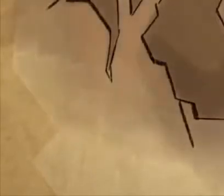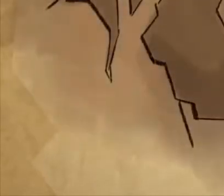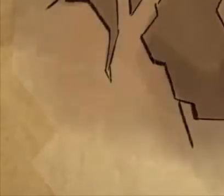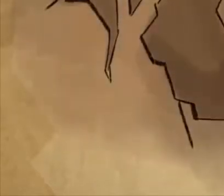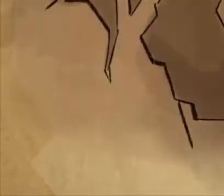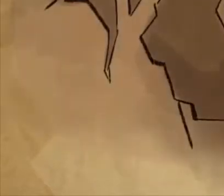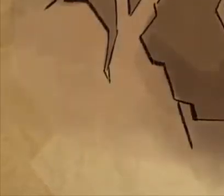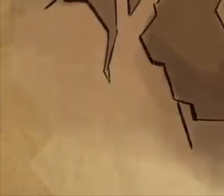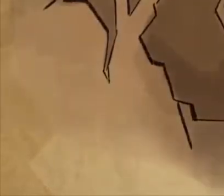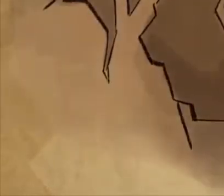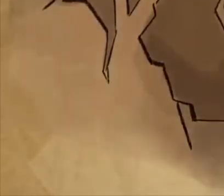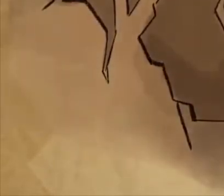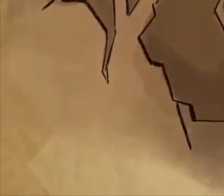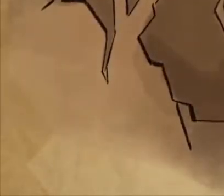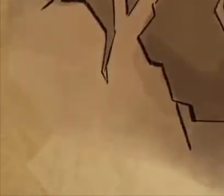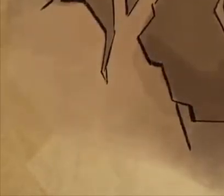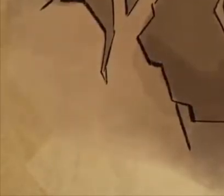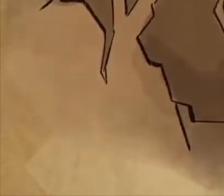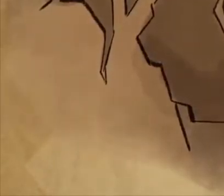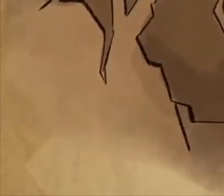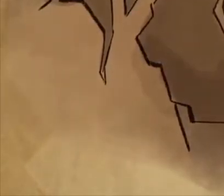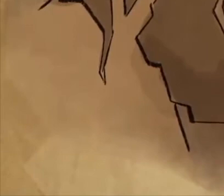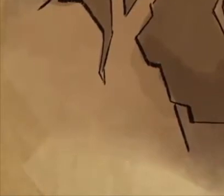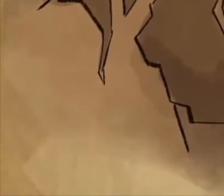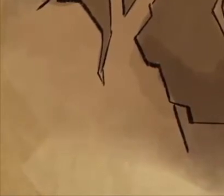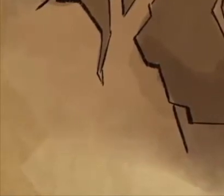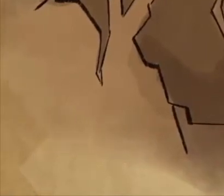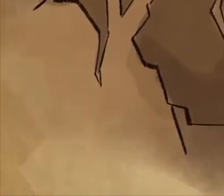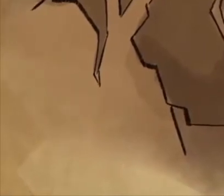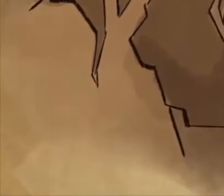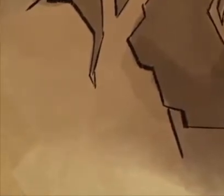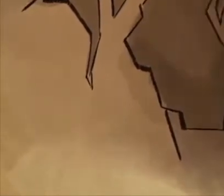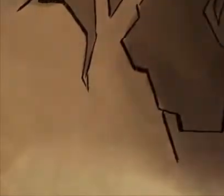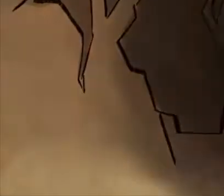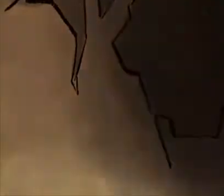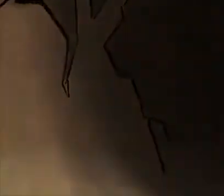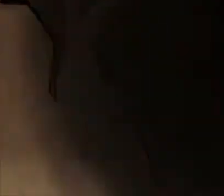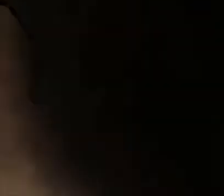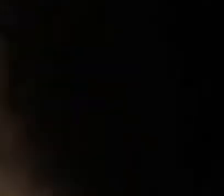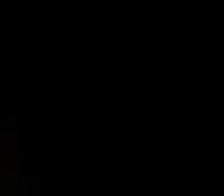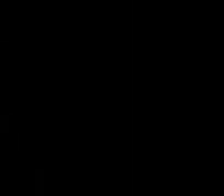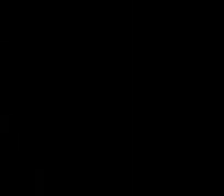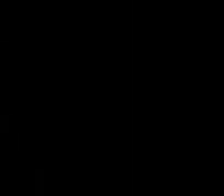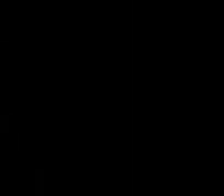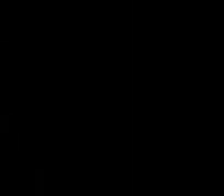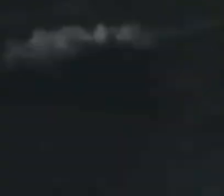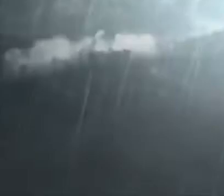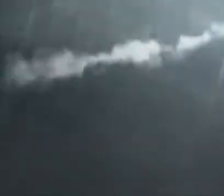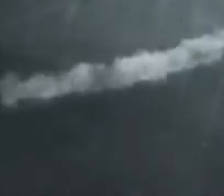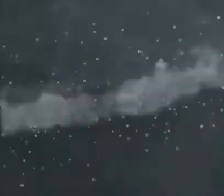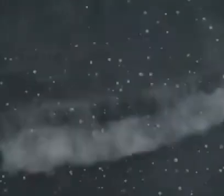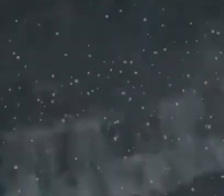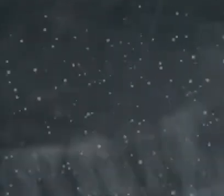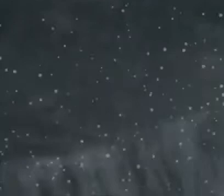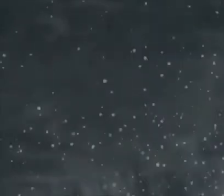Jesus, their stories will begin to look like his story, which is beautiful, but it also comes with a cost. On the way to